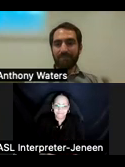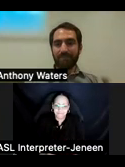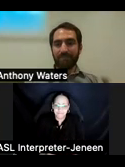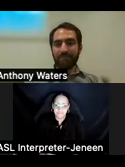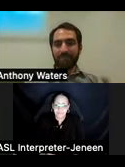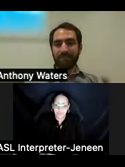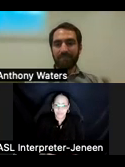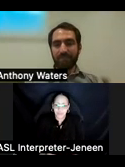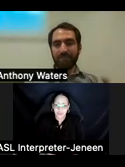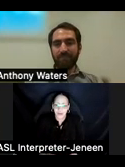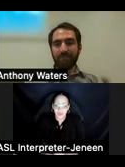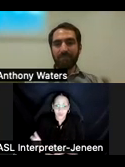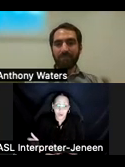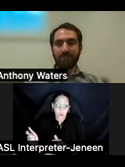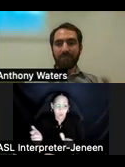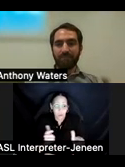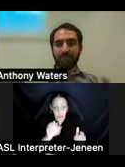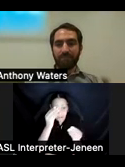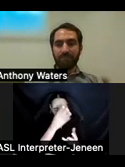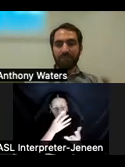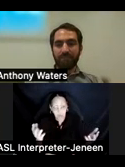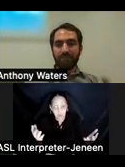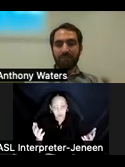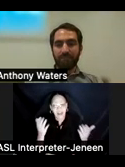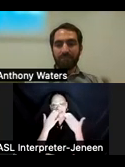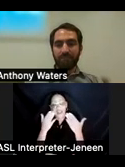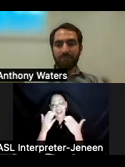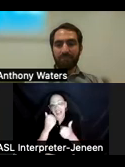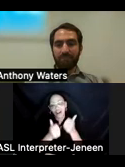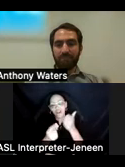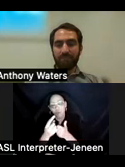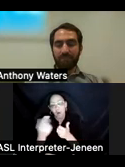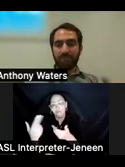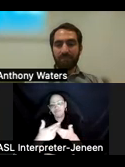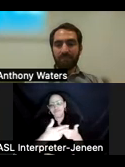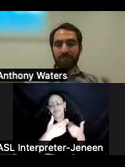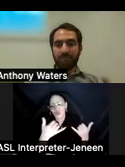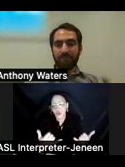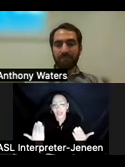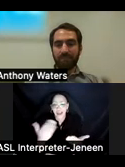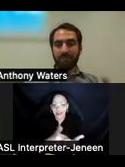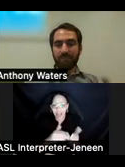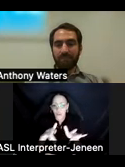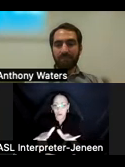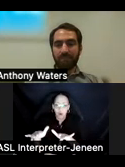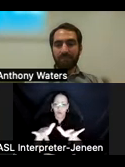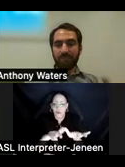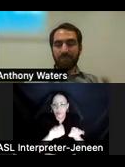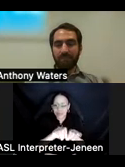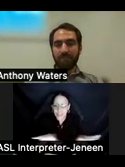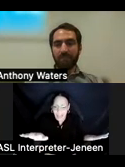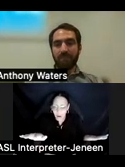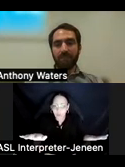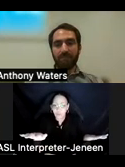to all of this information. So thank you all so much for being here. Again, the recording will be sent out